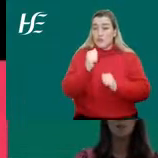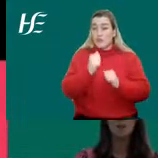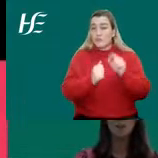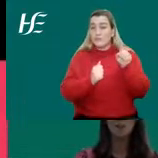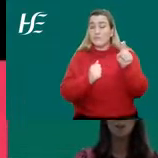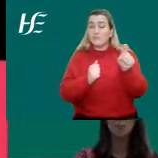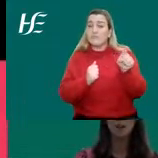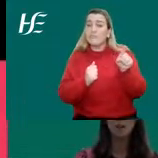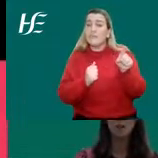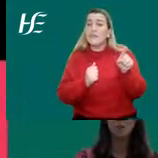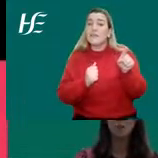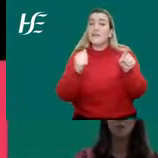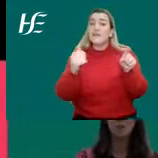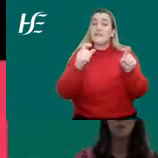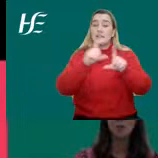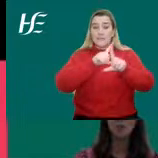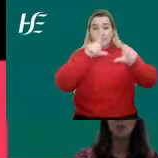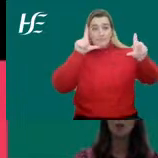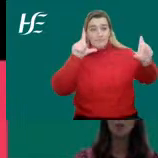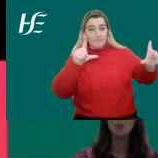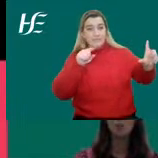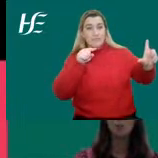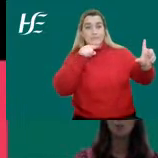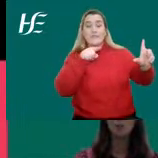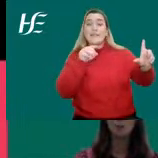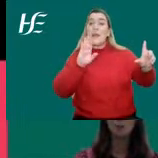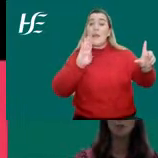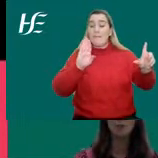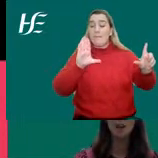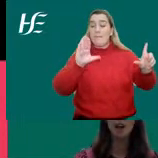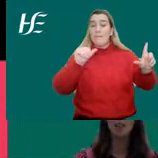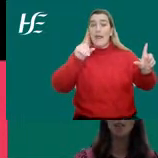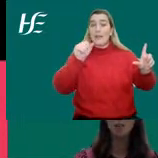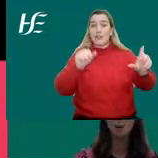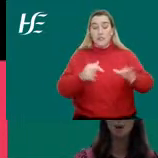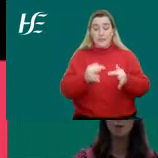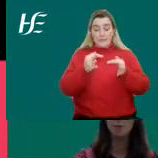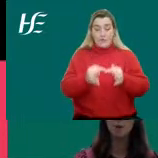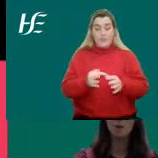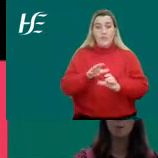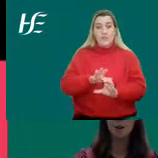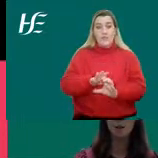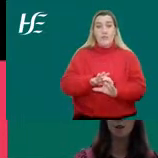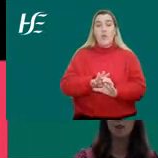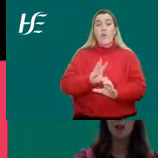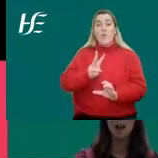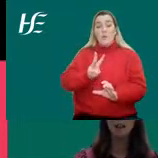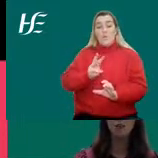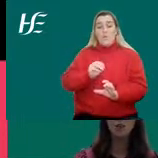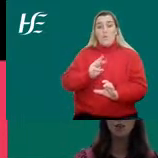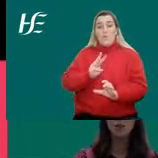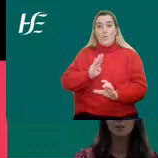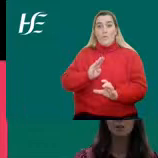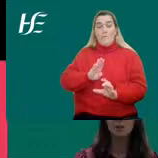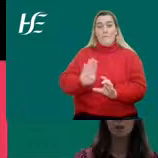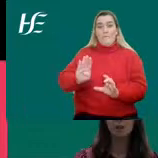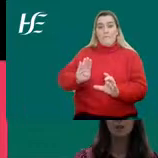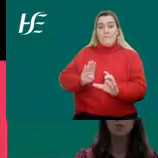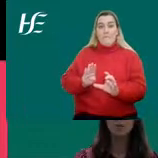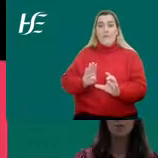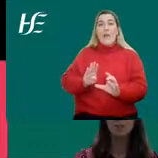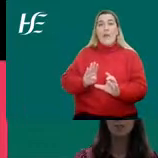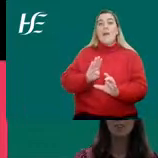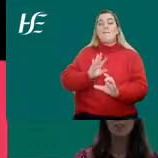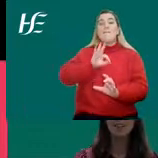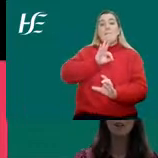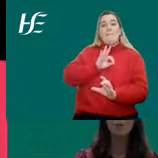the image here is your bladder towards the front, your womb in the middle, and then your bowel towards the back. And underneath those organs,